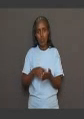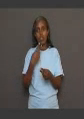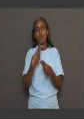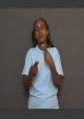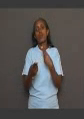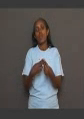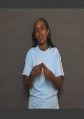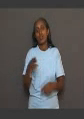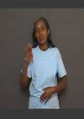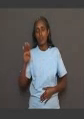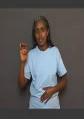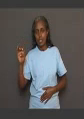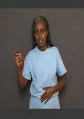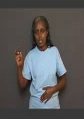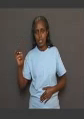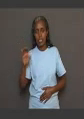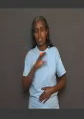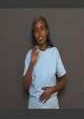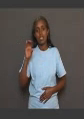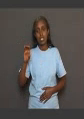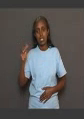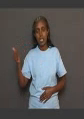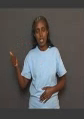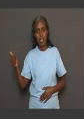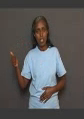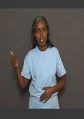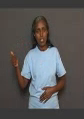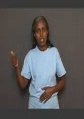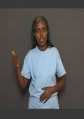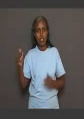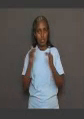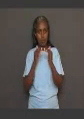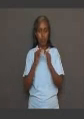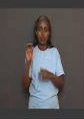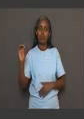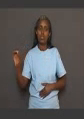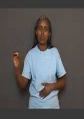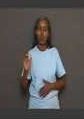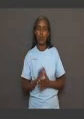of BE and CA is 0.